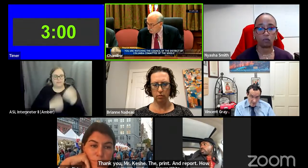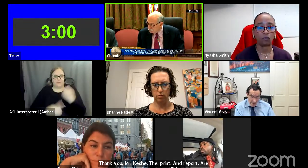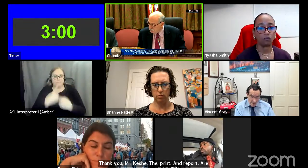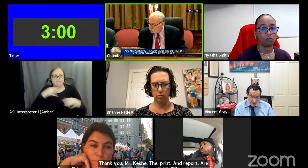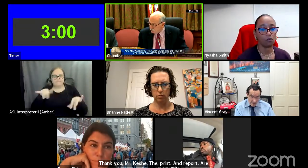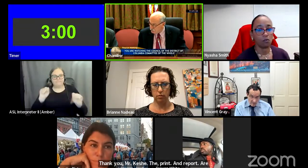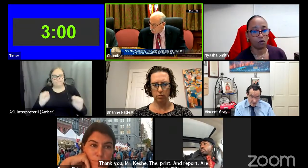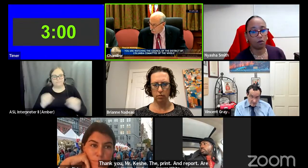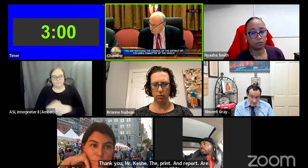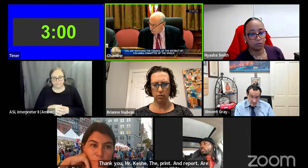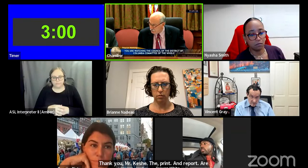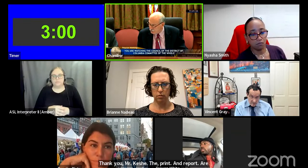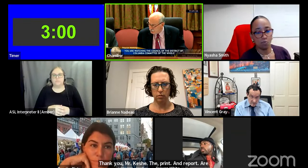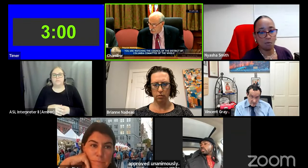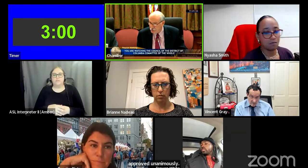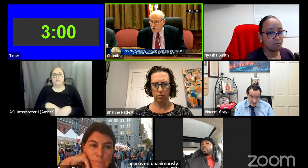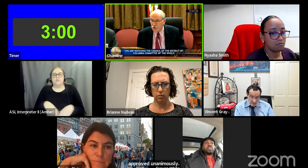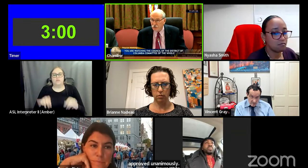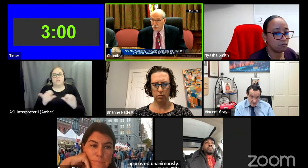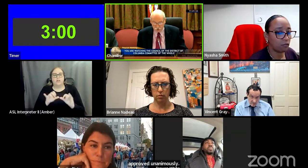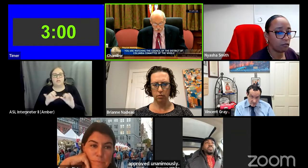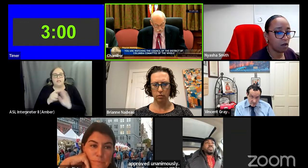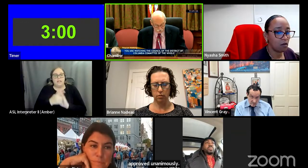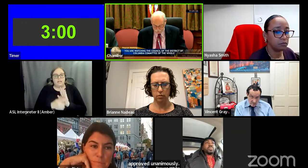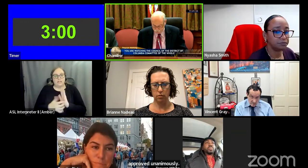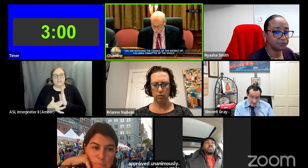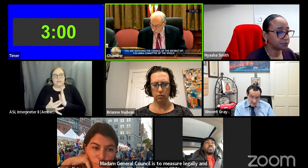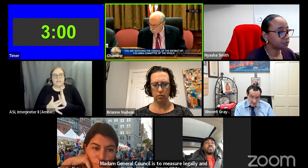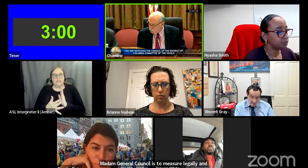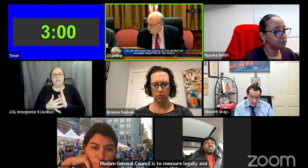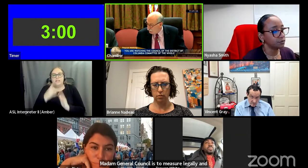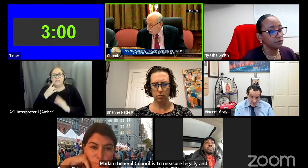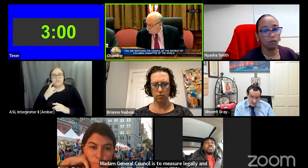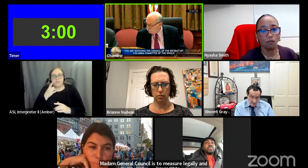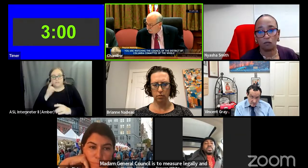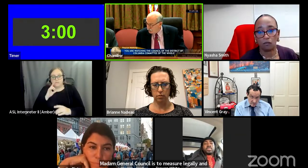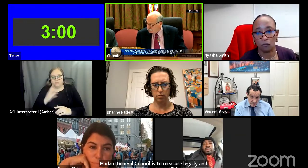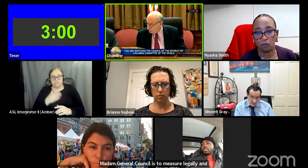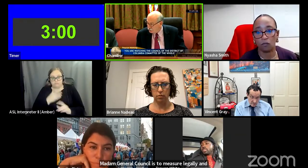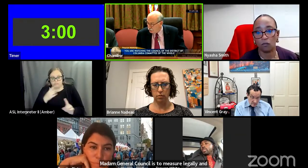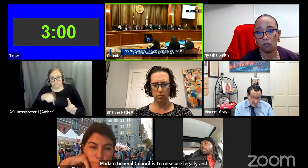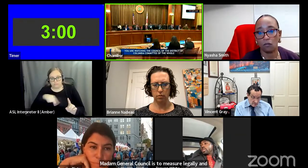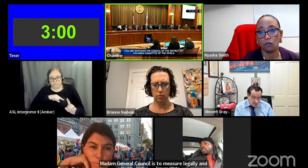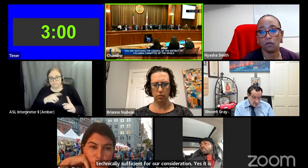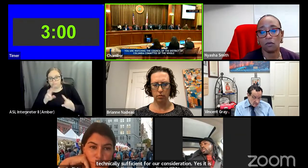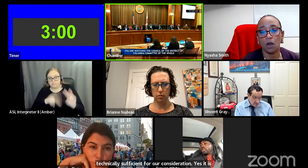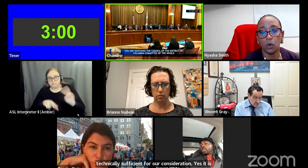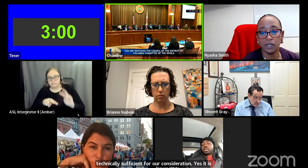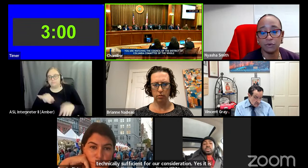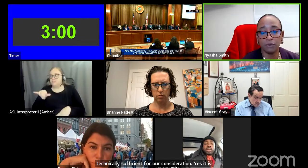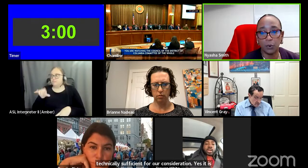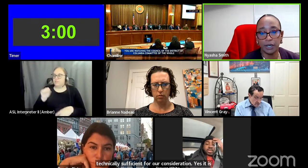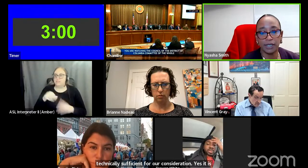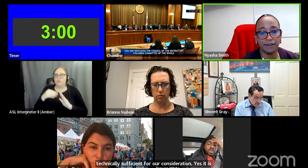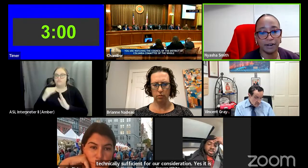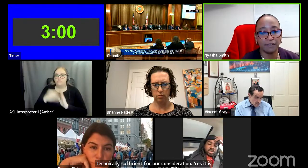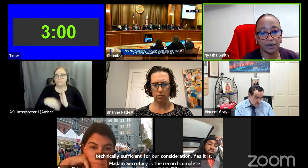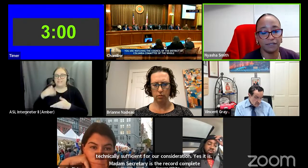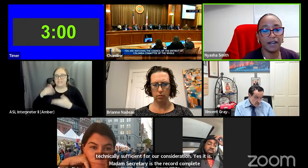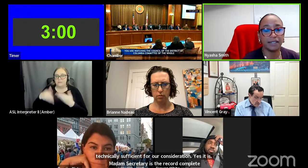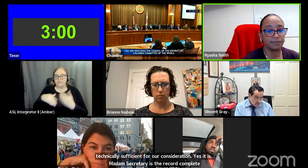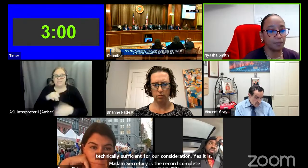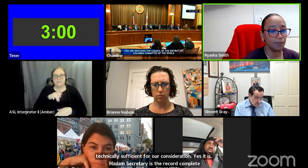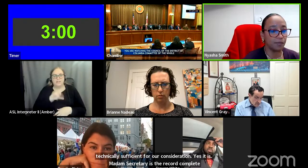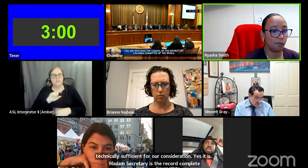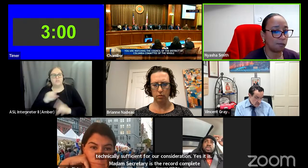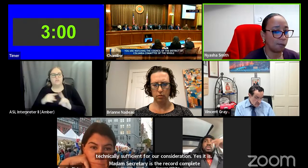General Counsel, is the measure legally and technically sufficient for our consideration? Yes, it is. Madam Secretary, is the record complete? Once the report and hearing